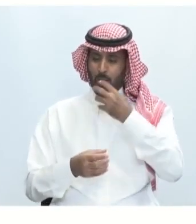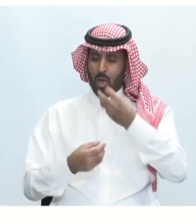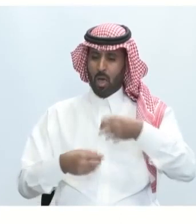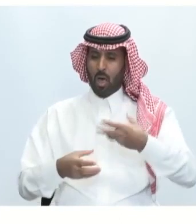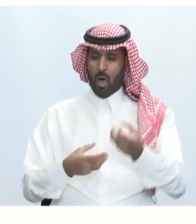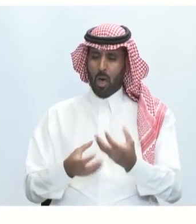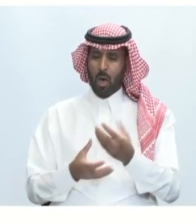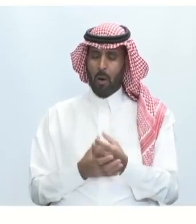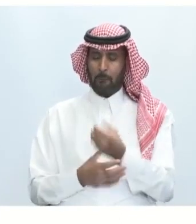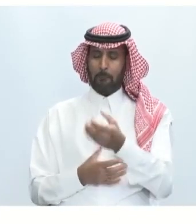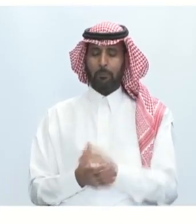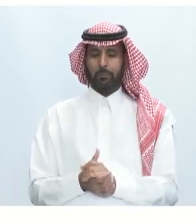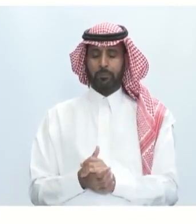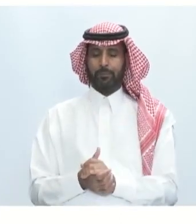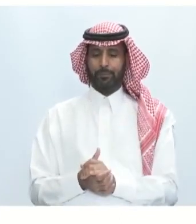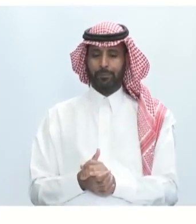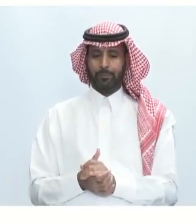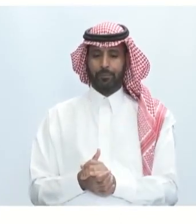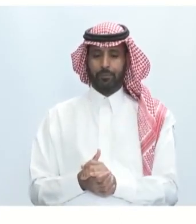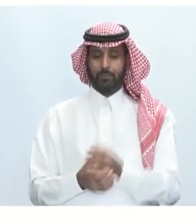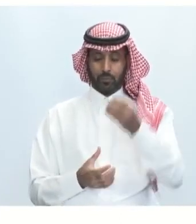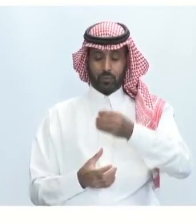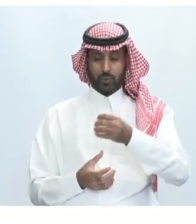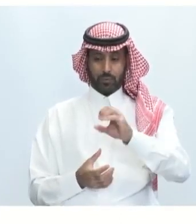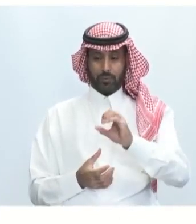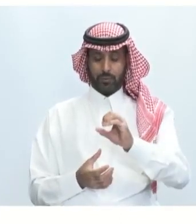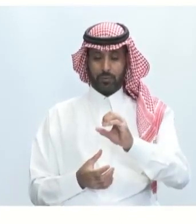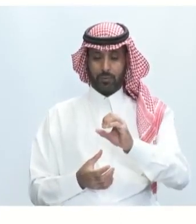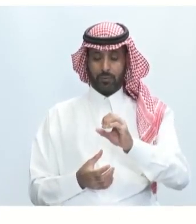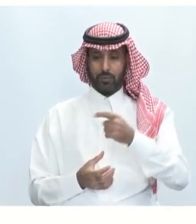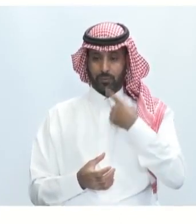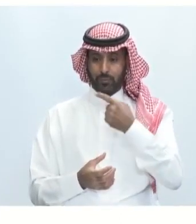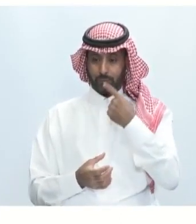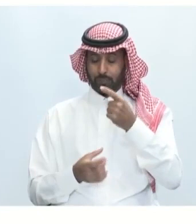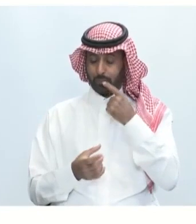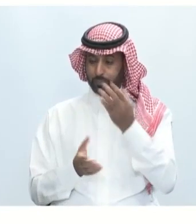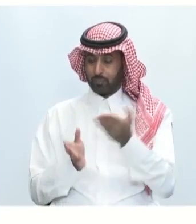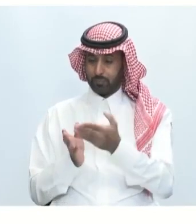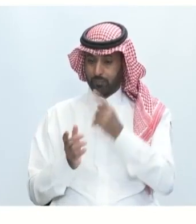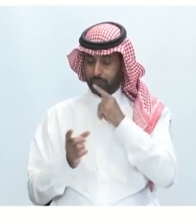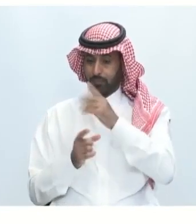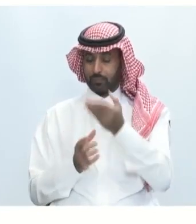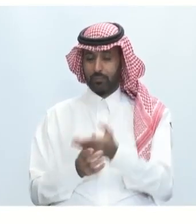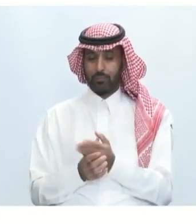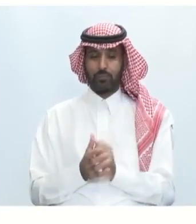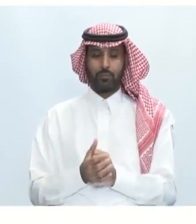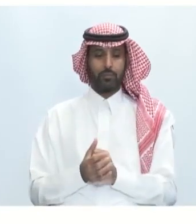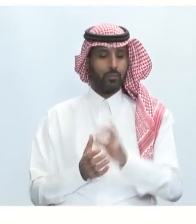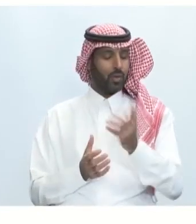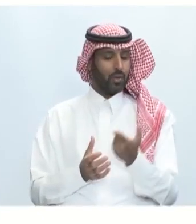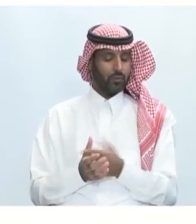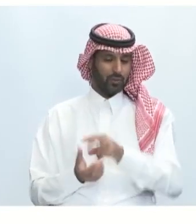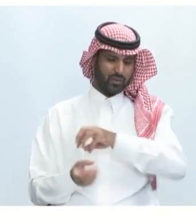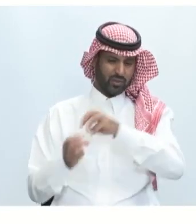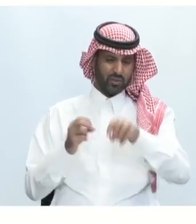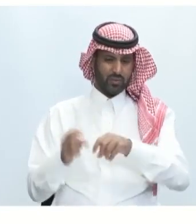the celebrity. A glass of water the talk show host poured the celebrity. So how do we